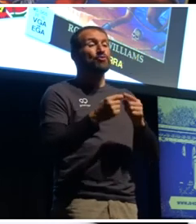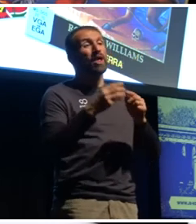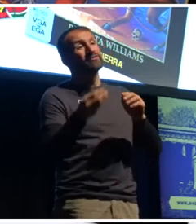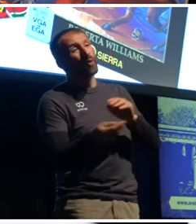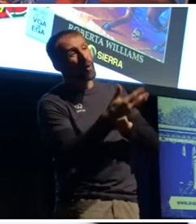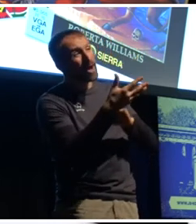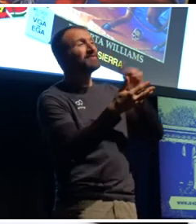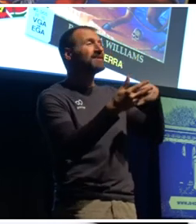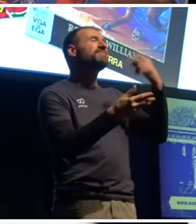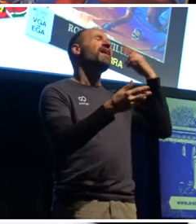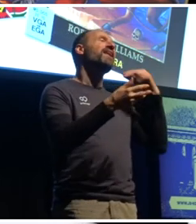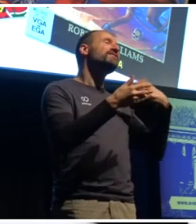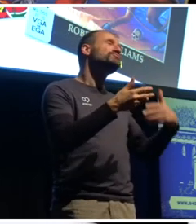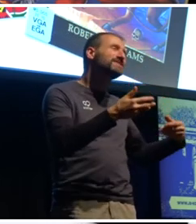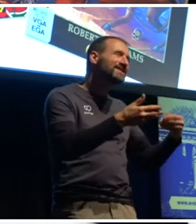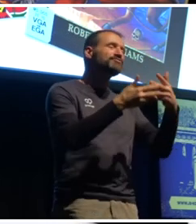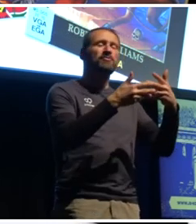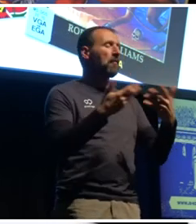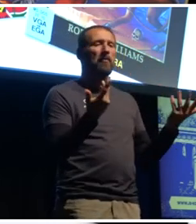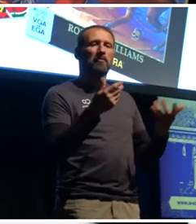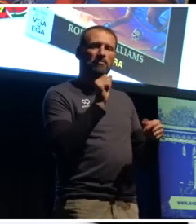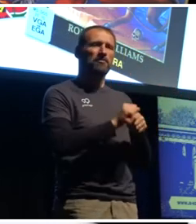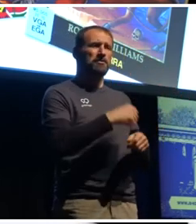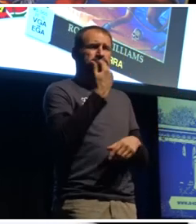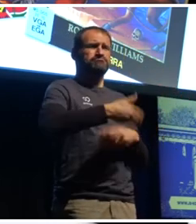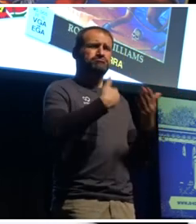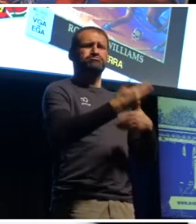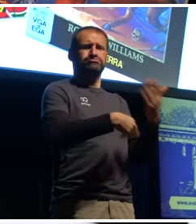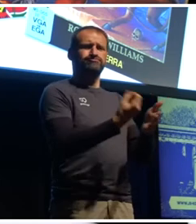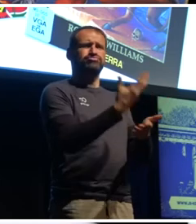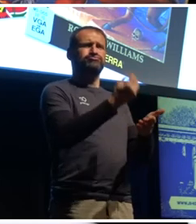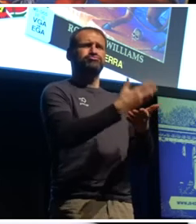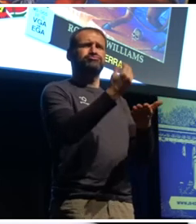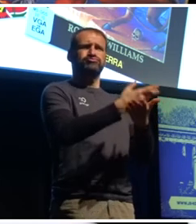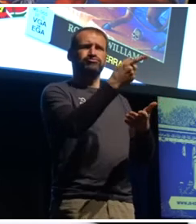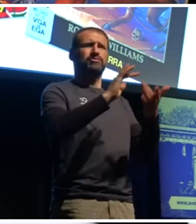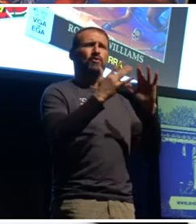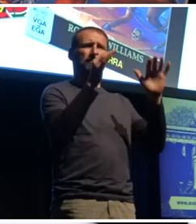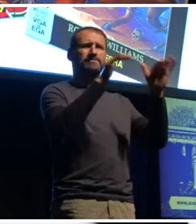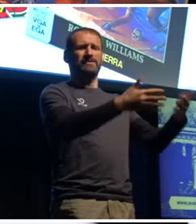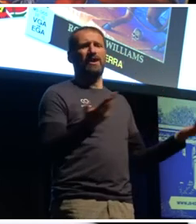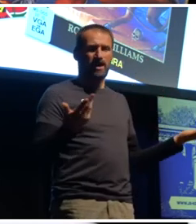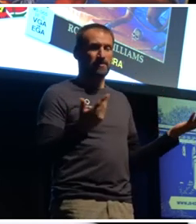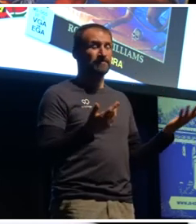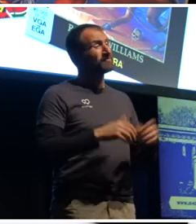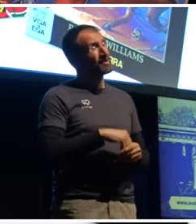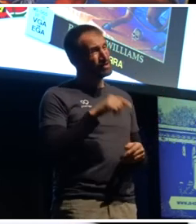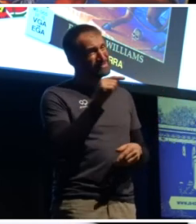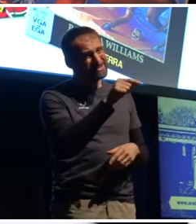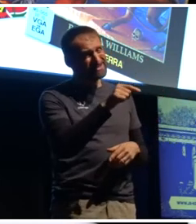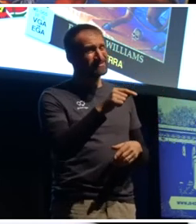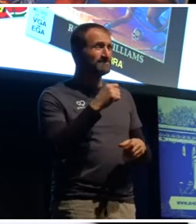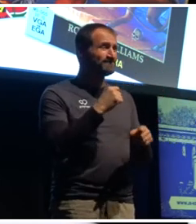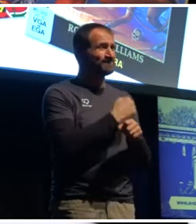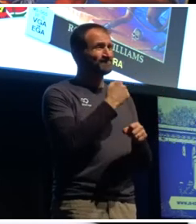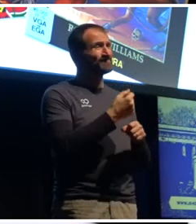our cultural heritage with us every year with the web. I'm excited about that. The loss of information is one of the most sad things